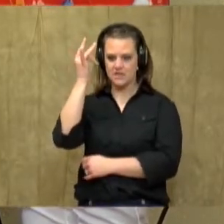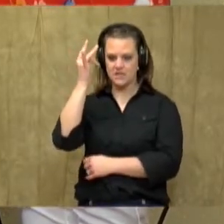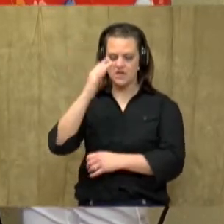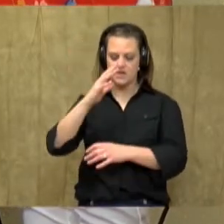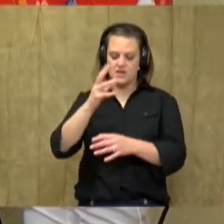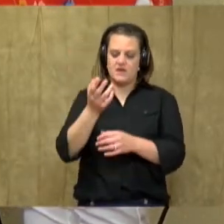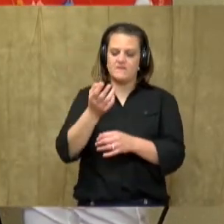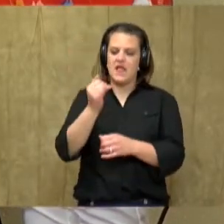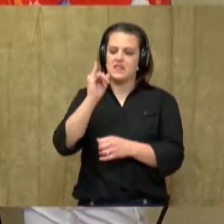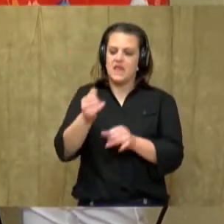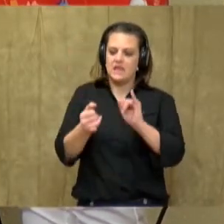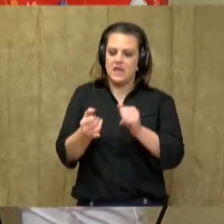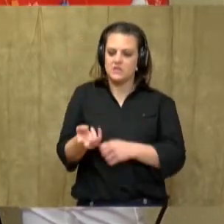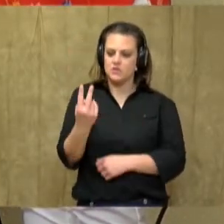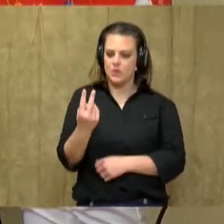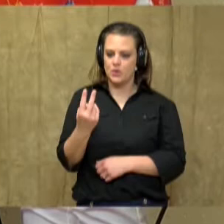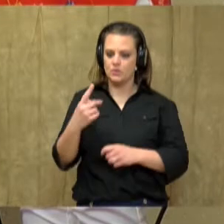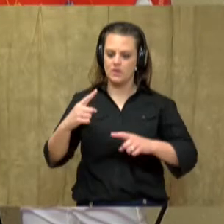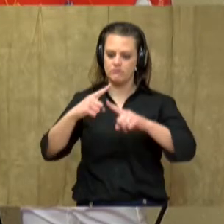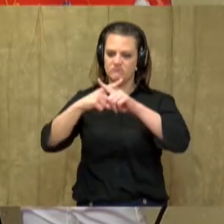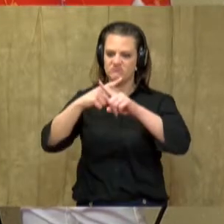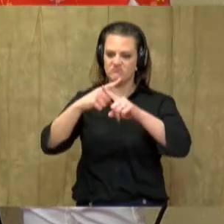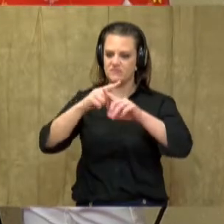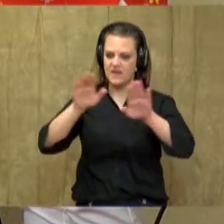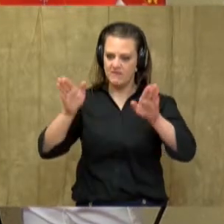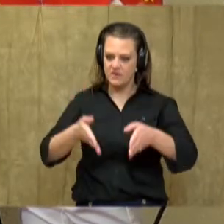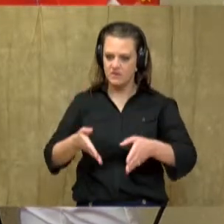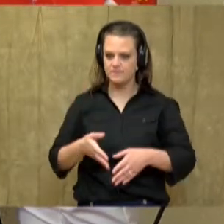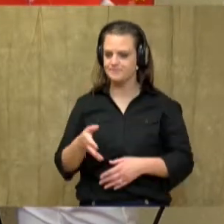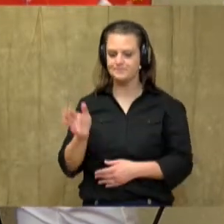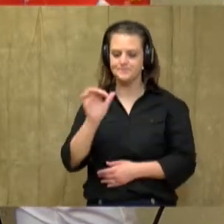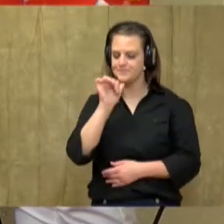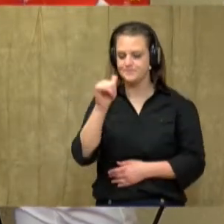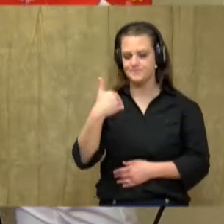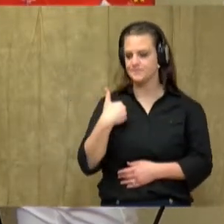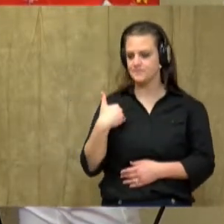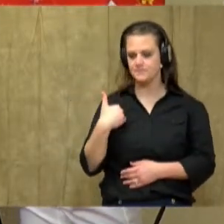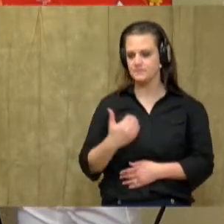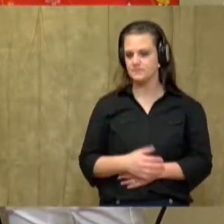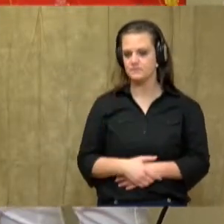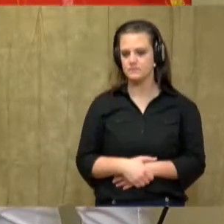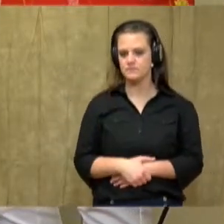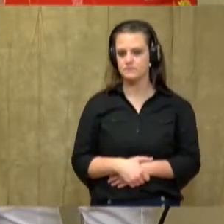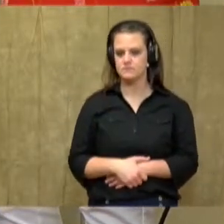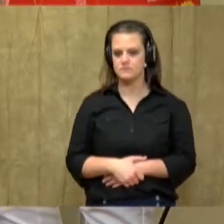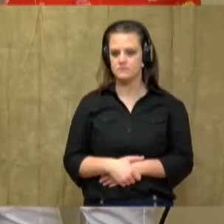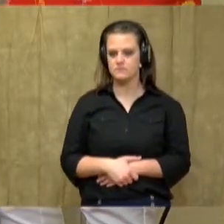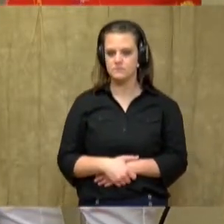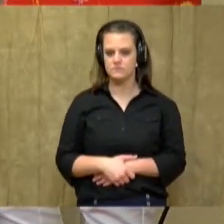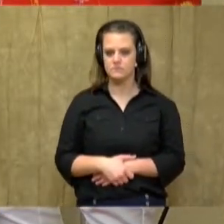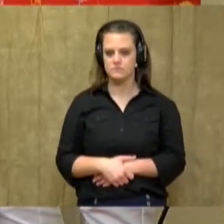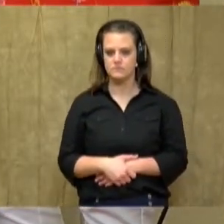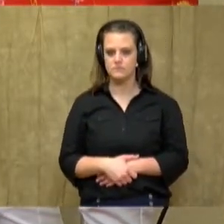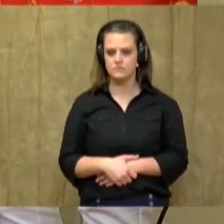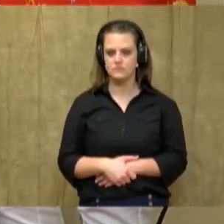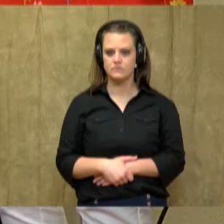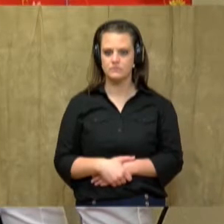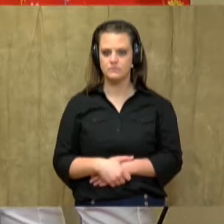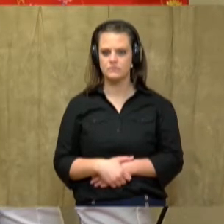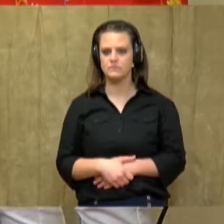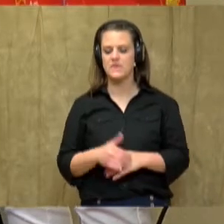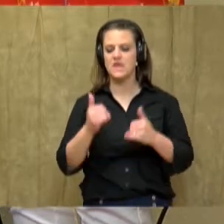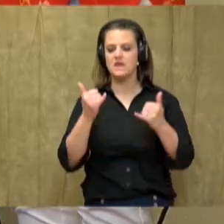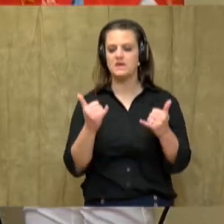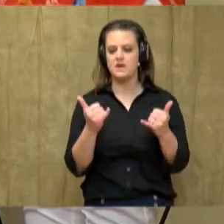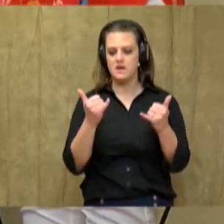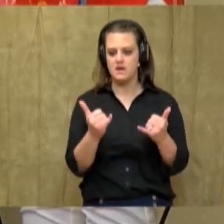of lines that would never cross or never intersect? They do not. All right, now